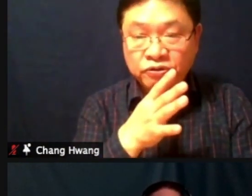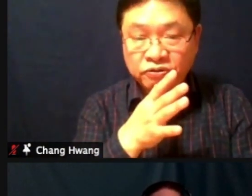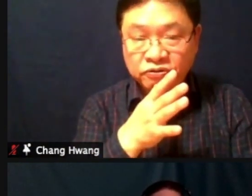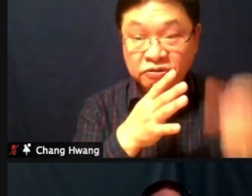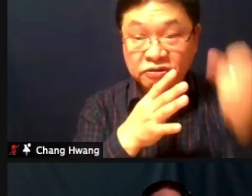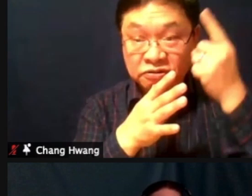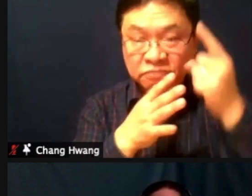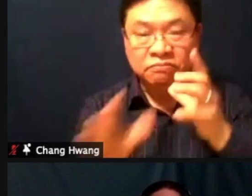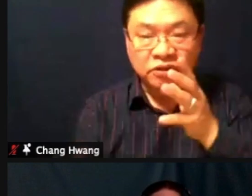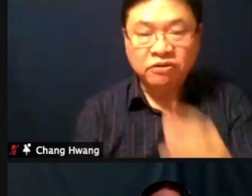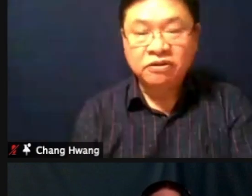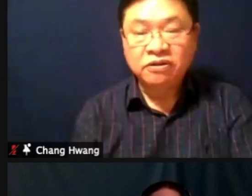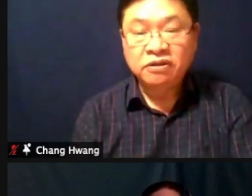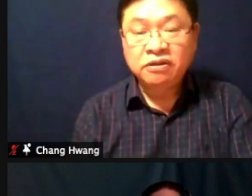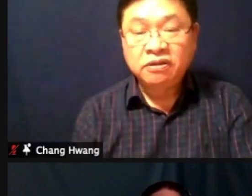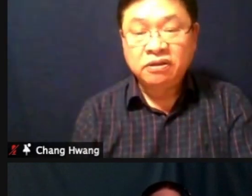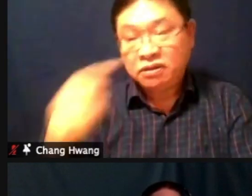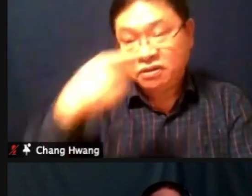X indicates movement.